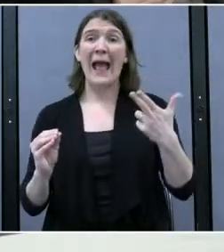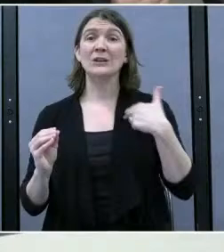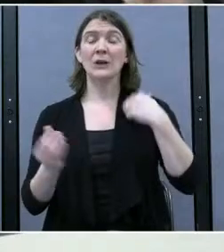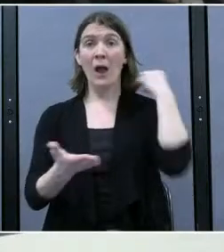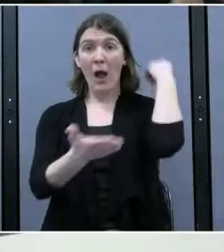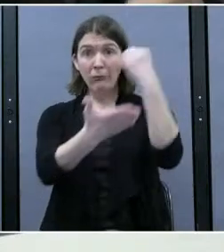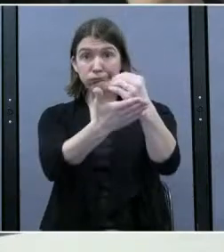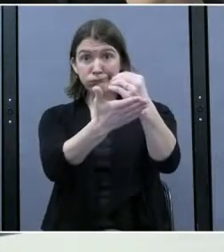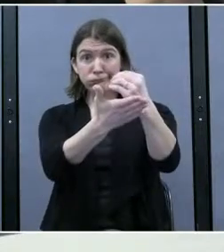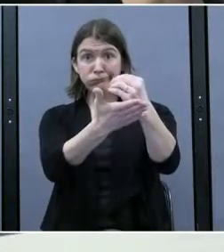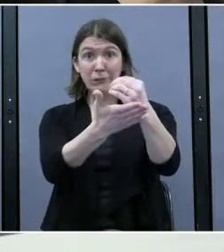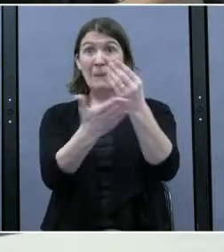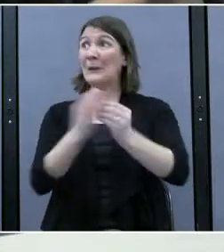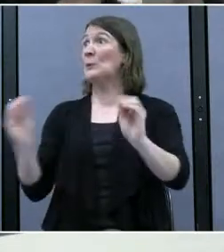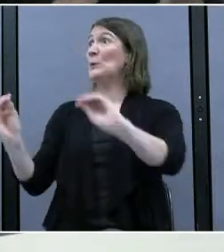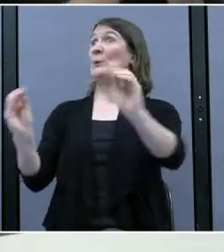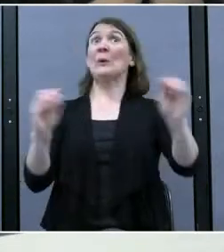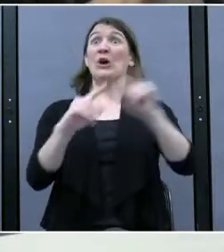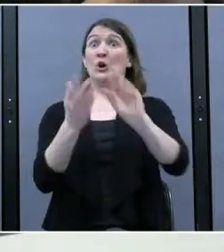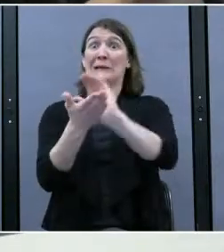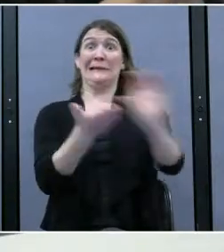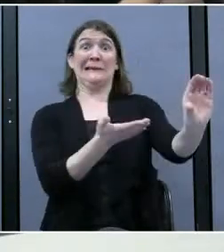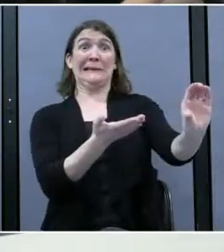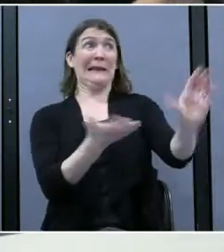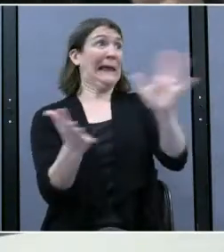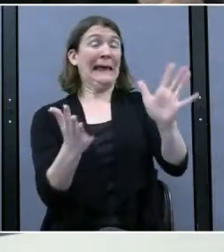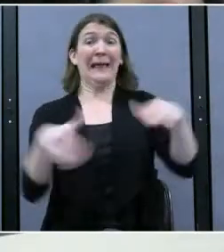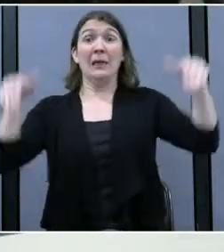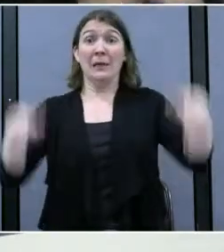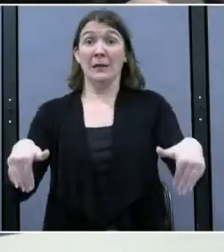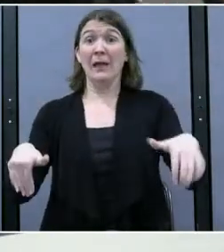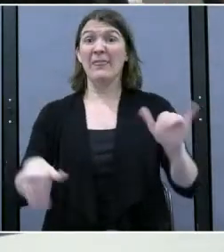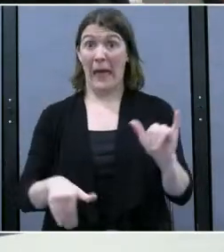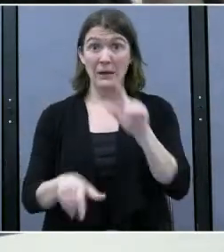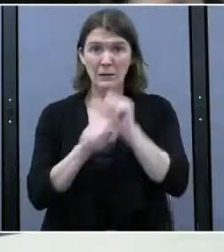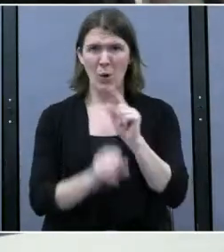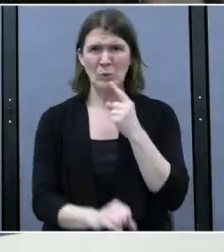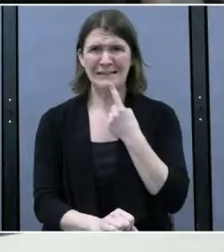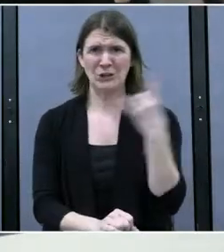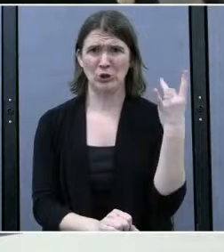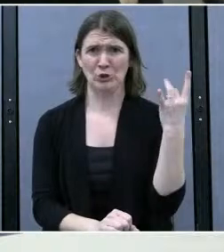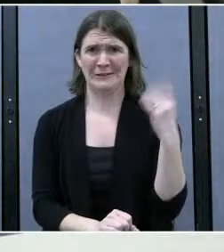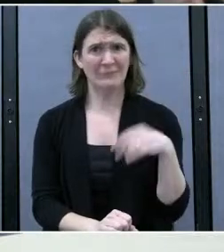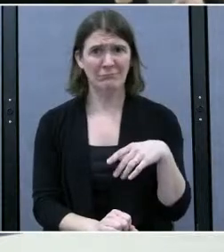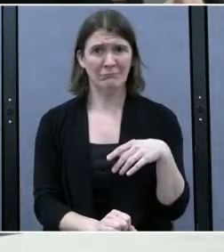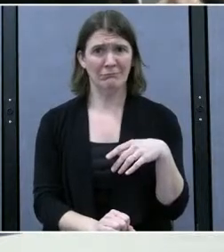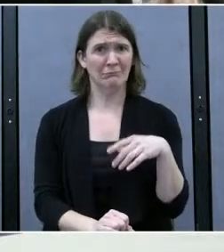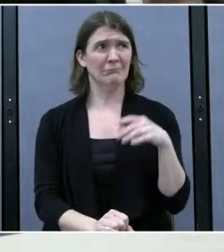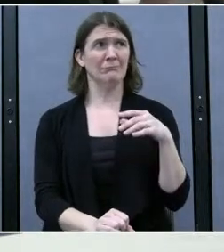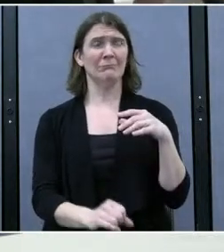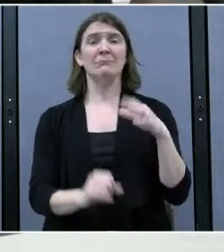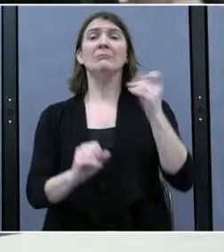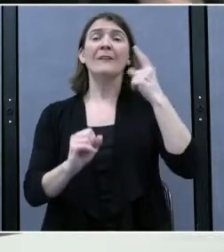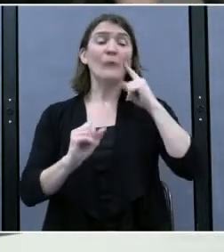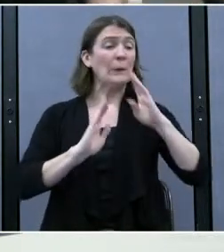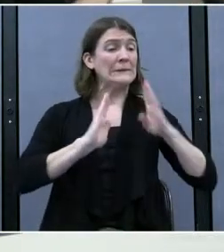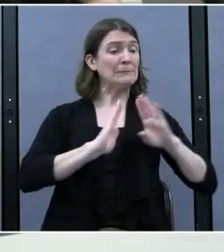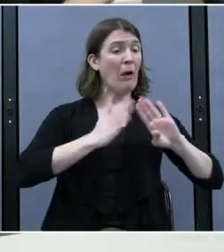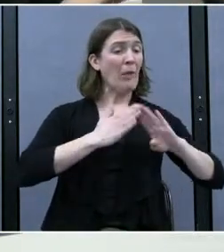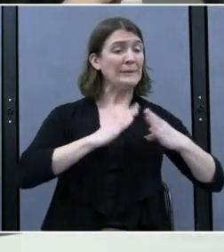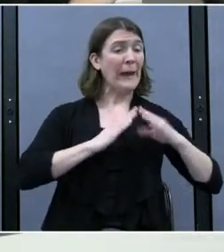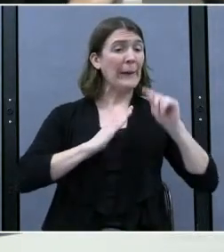fund balance to be able to operate. If that happens, that's a very serious matter. And in small towns